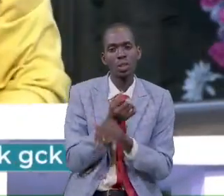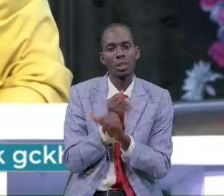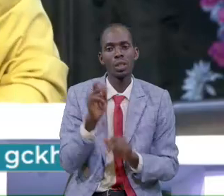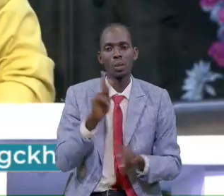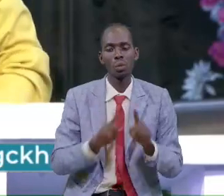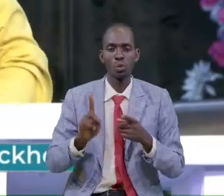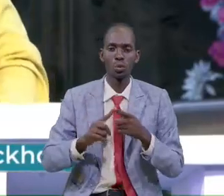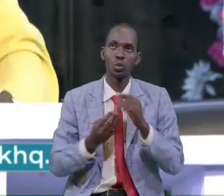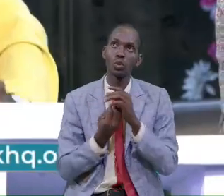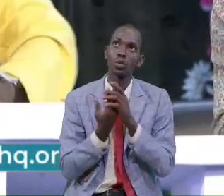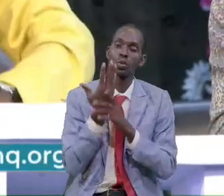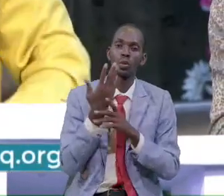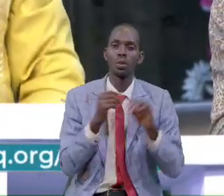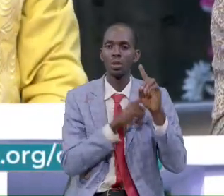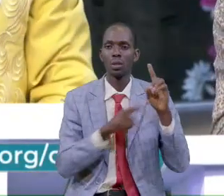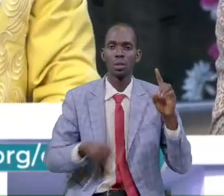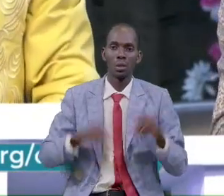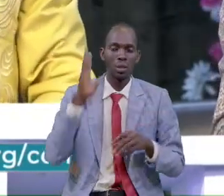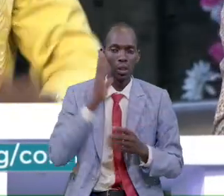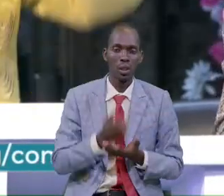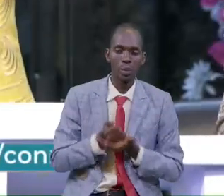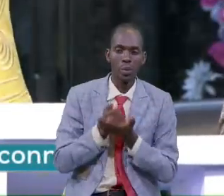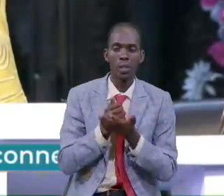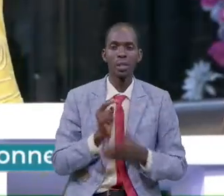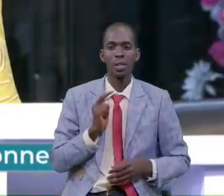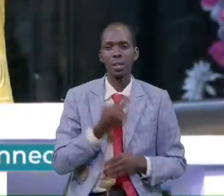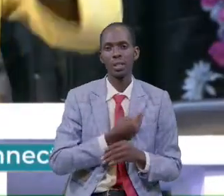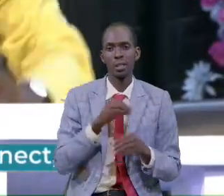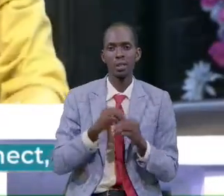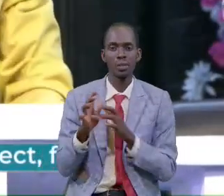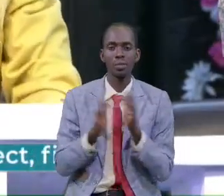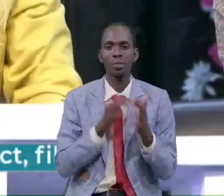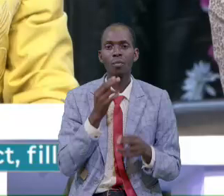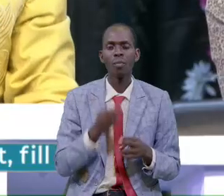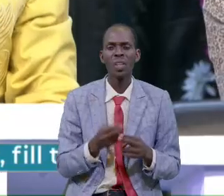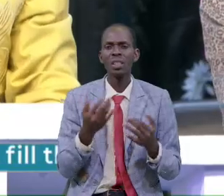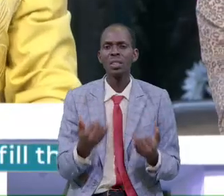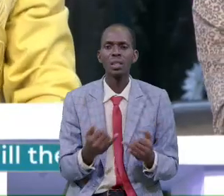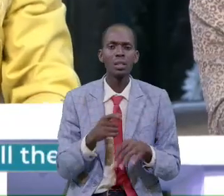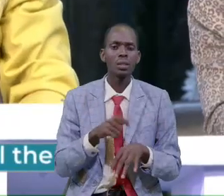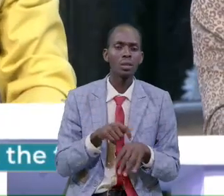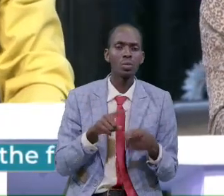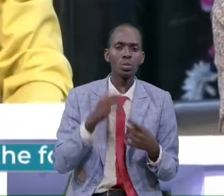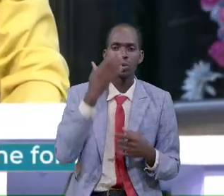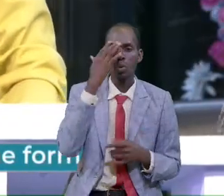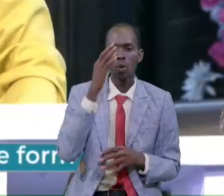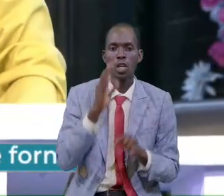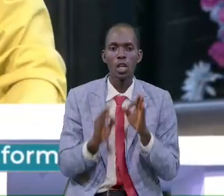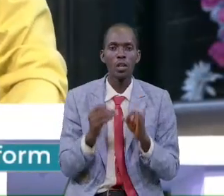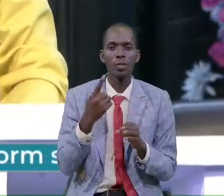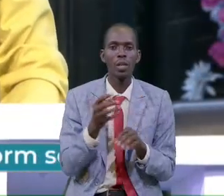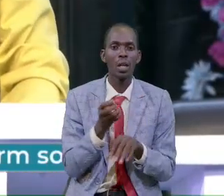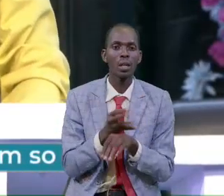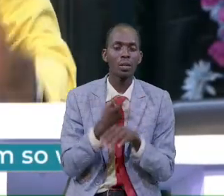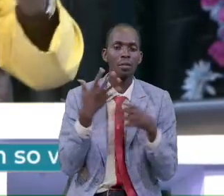The Lord will help us in Jesus' name. Counselors, we are waiting for you. Are you